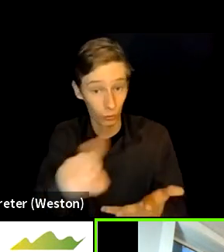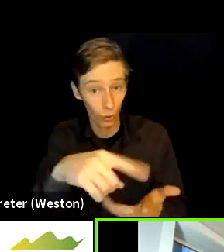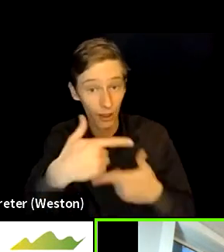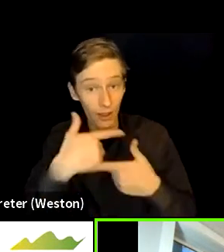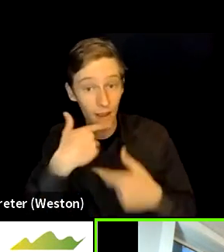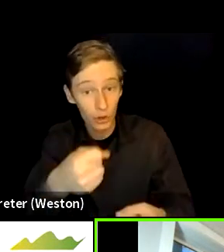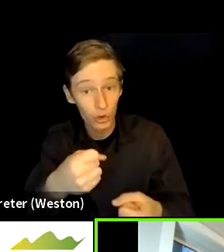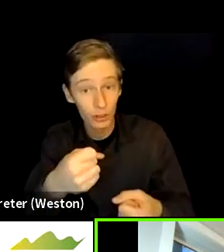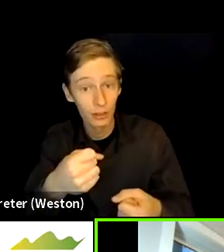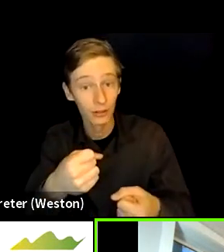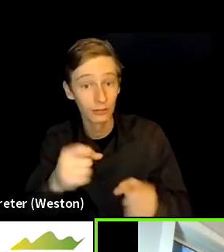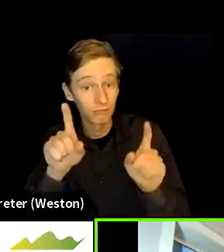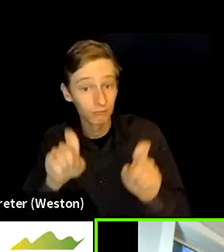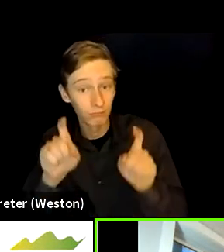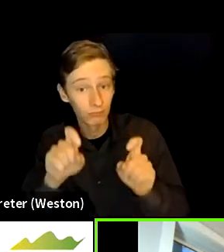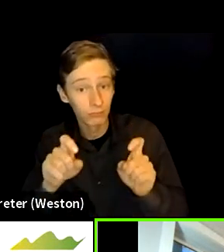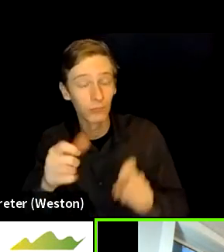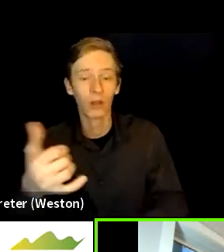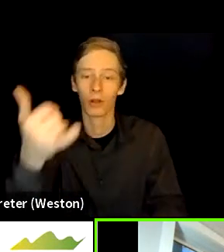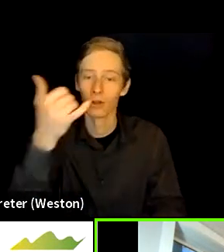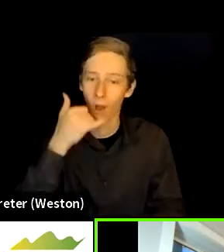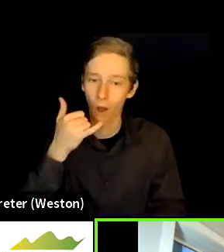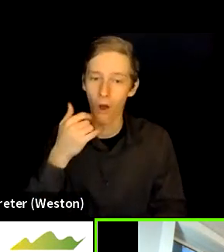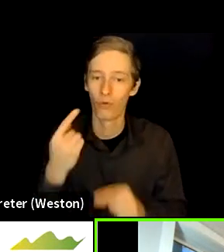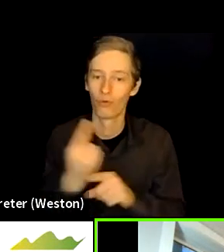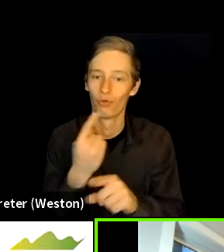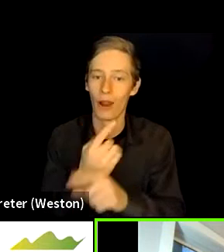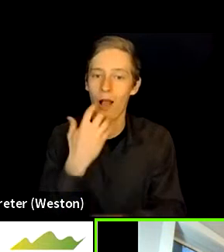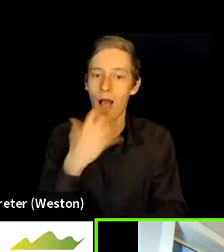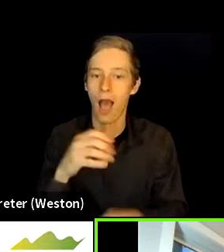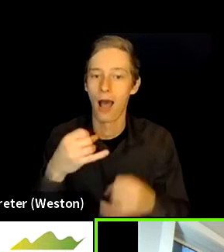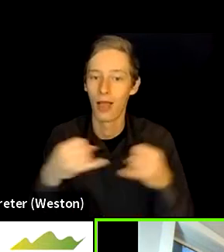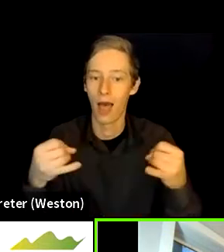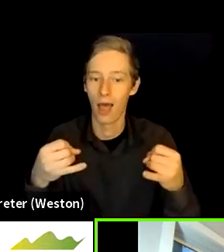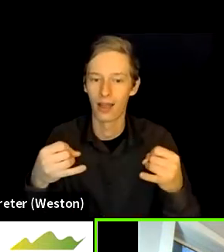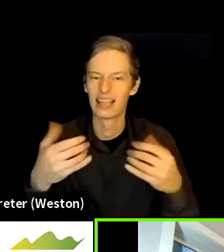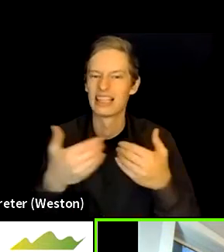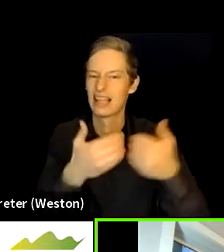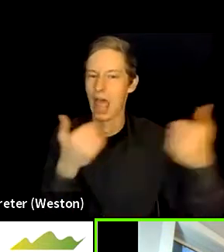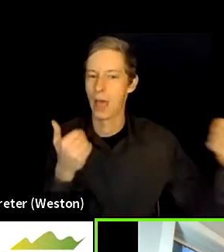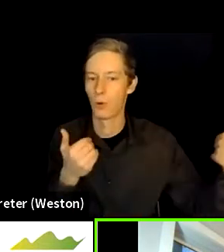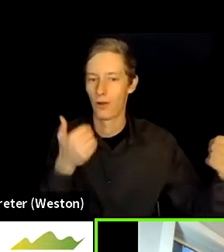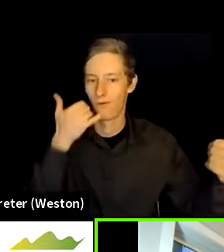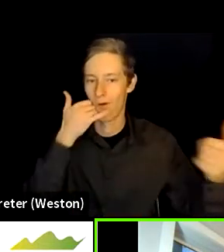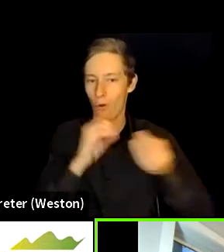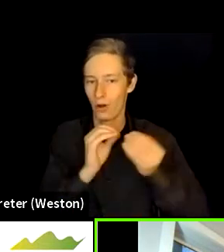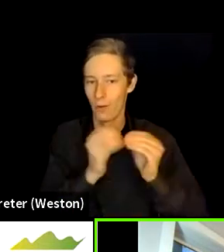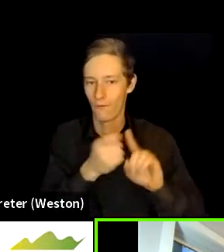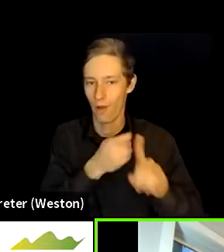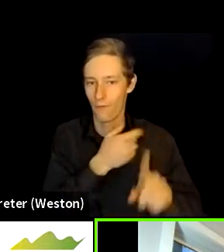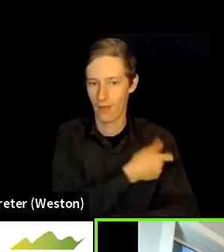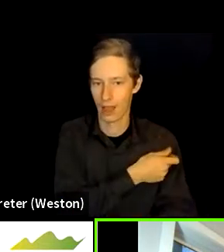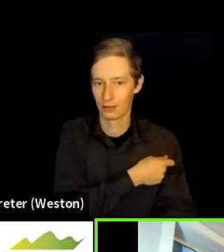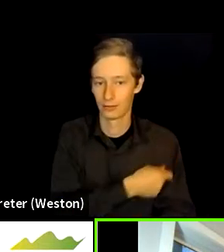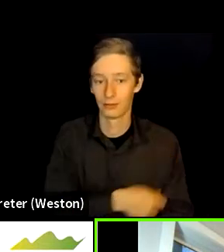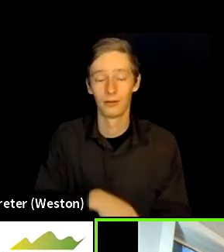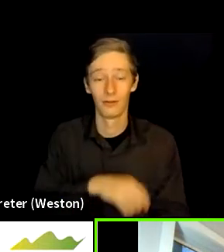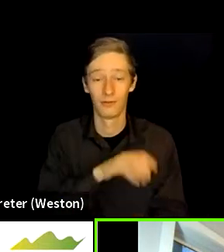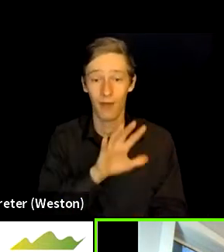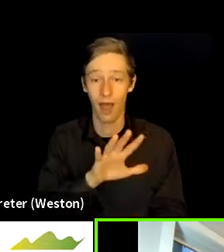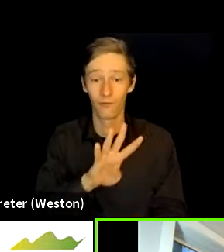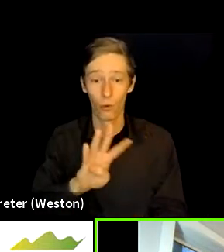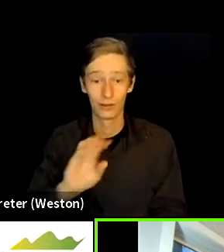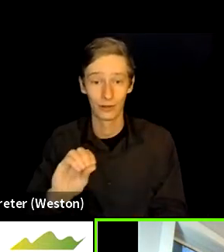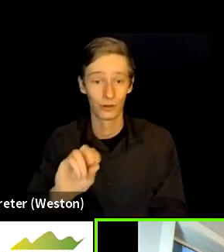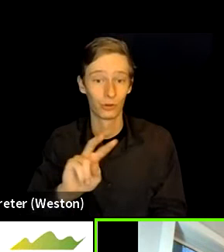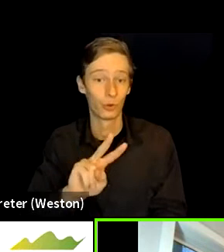or needs a test, they can call our regular hotline, which is separate from the vaccination hotline, the